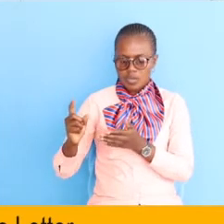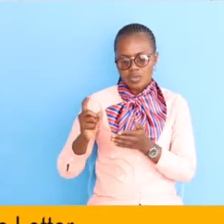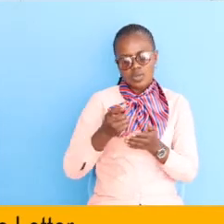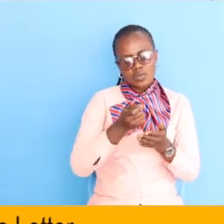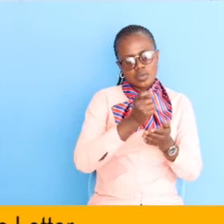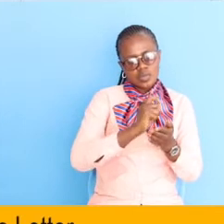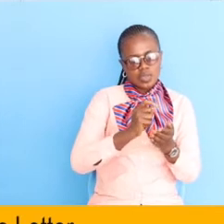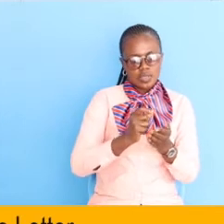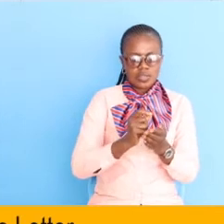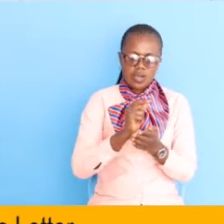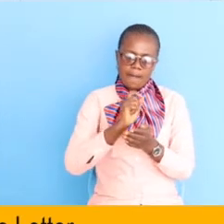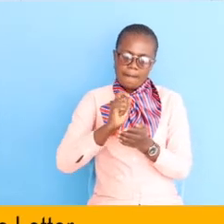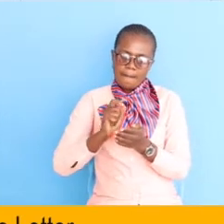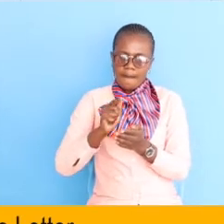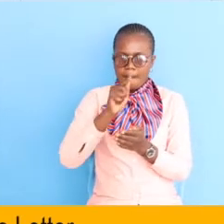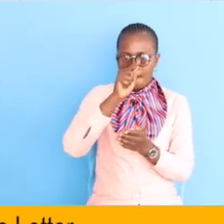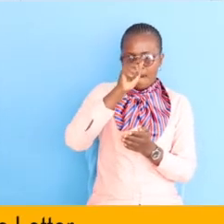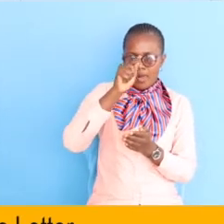like this.